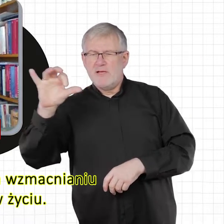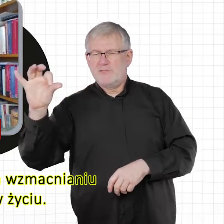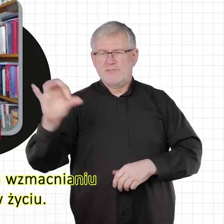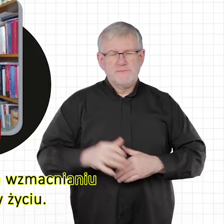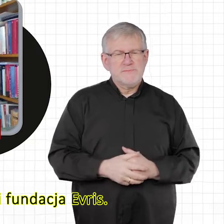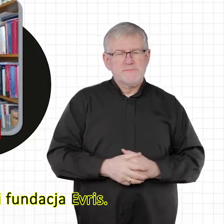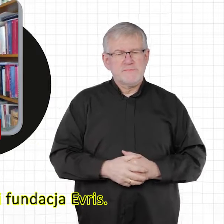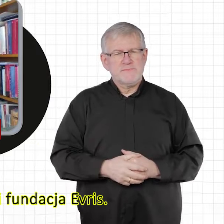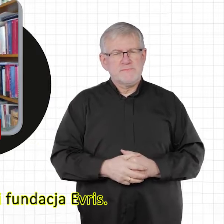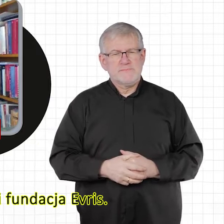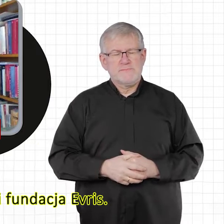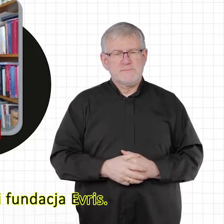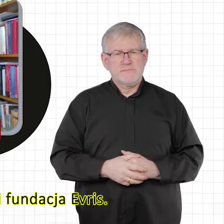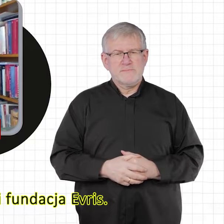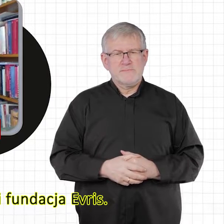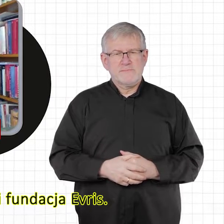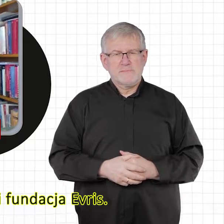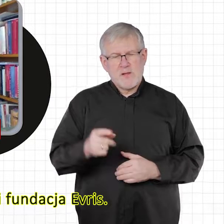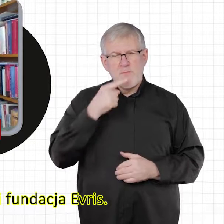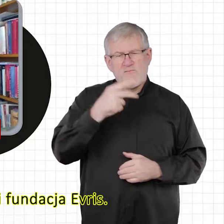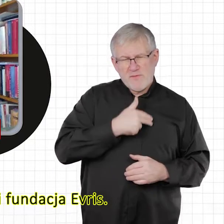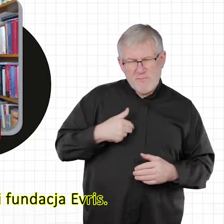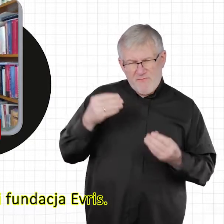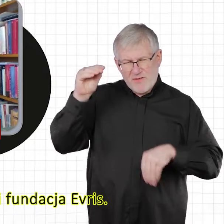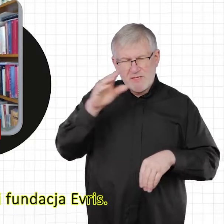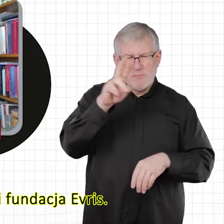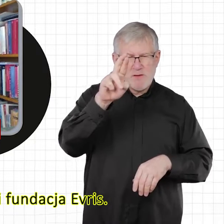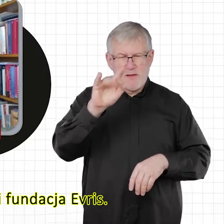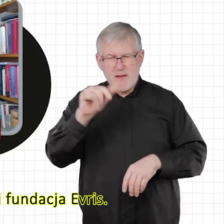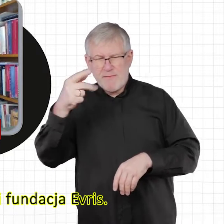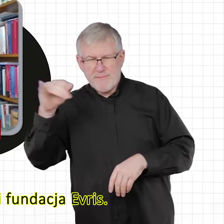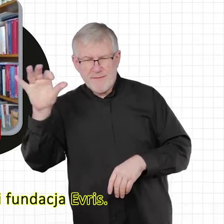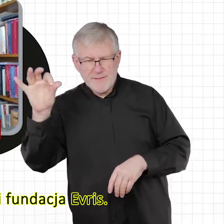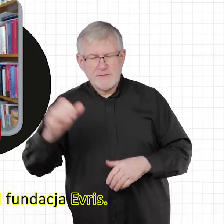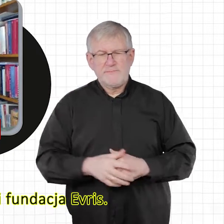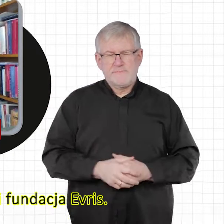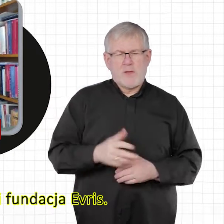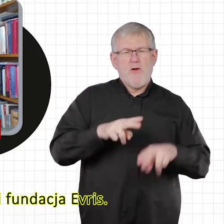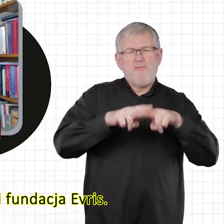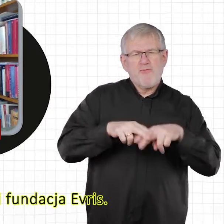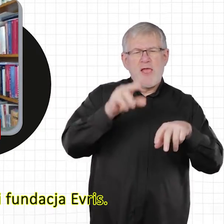their lives. So this is basically a few words about our foundation, maybe